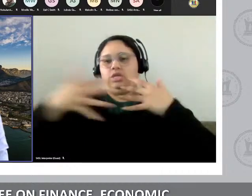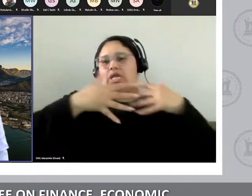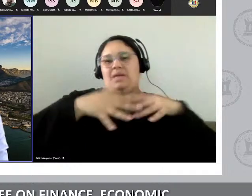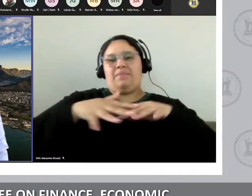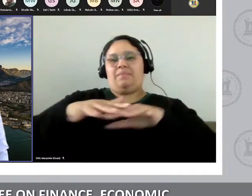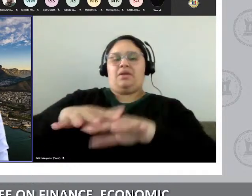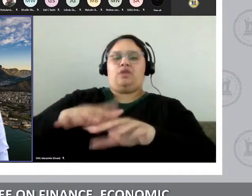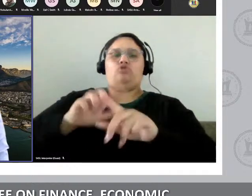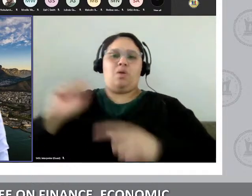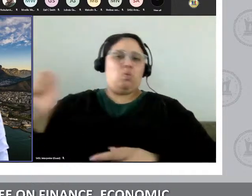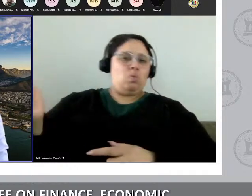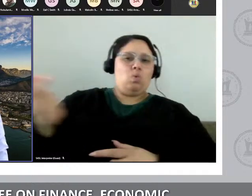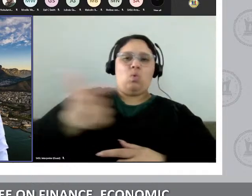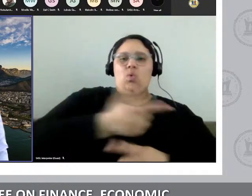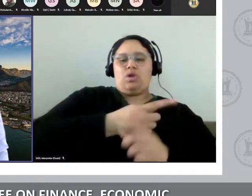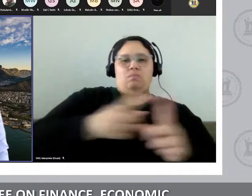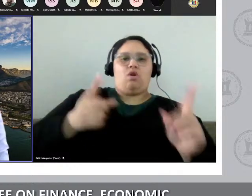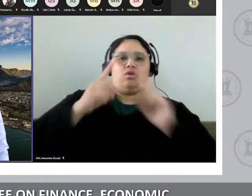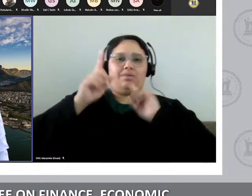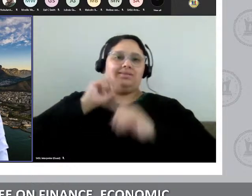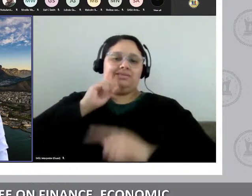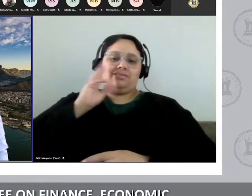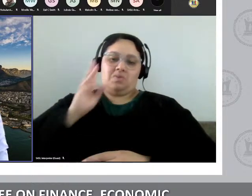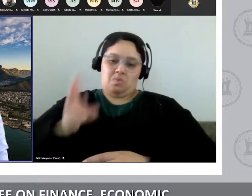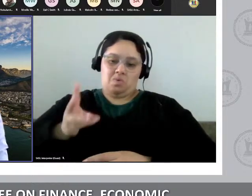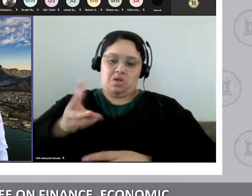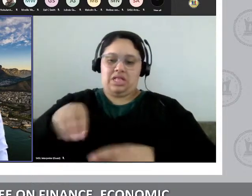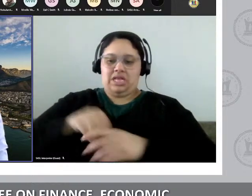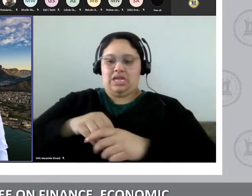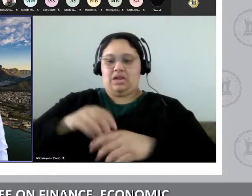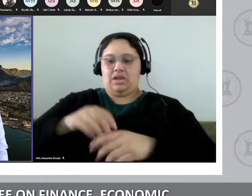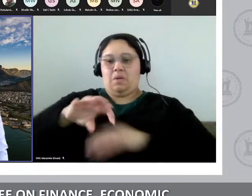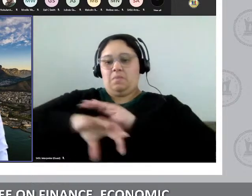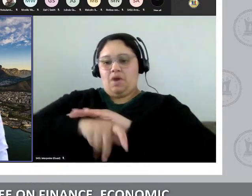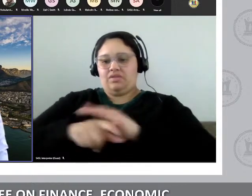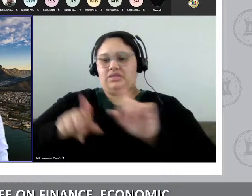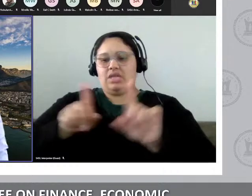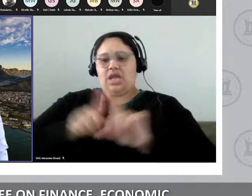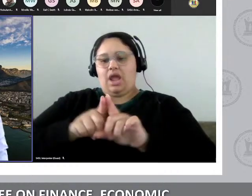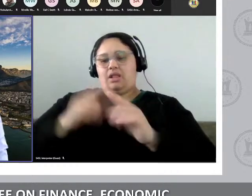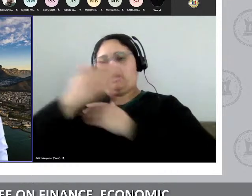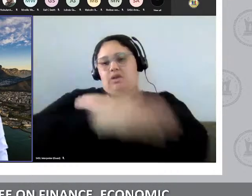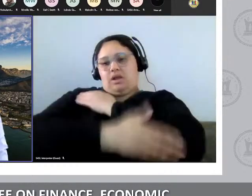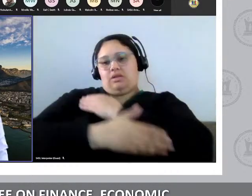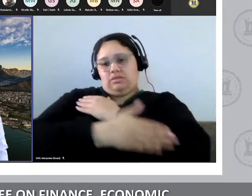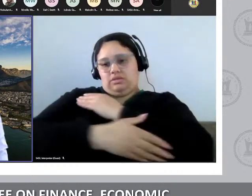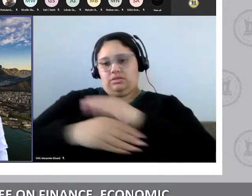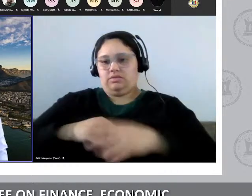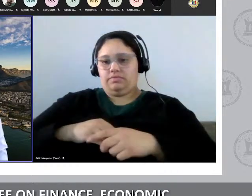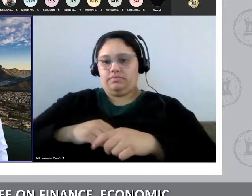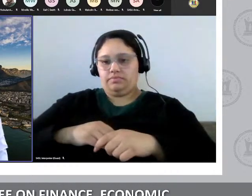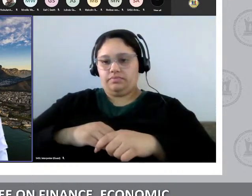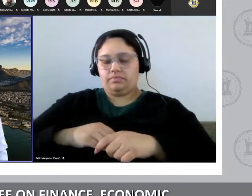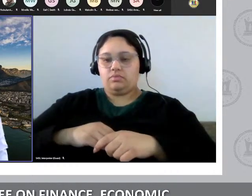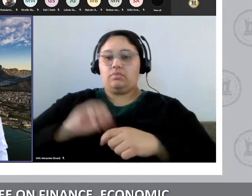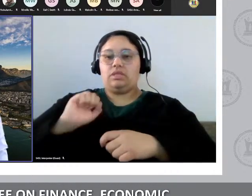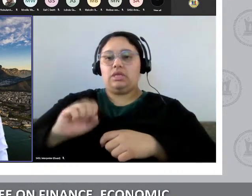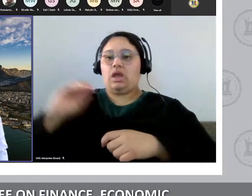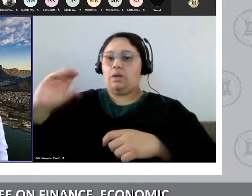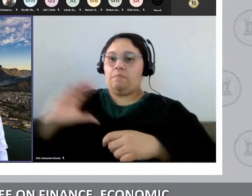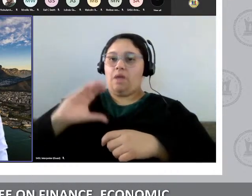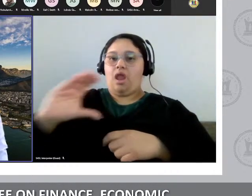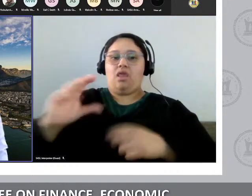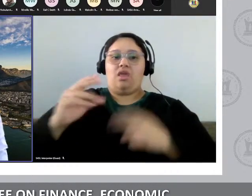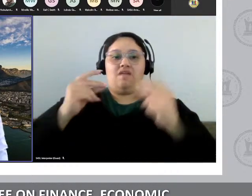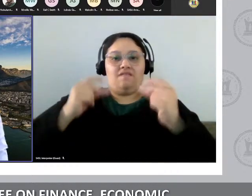So across all departments, you'll see that in the province and in fact in the country, that money is going out